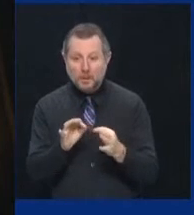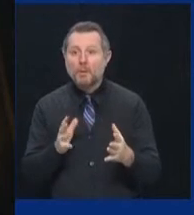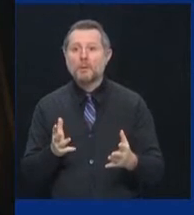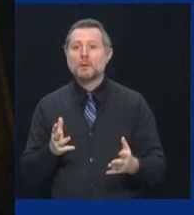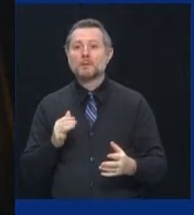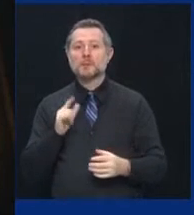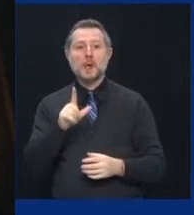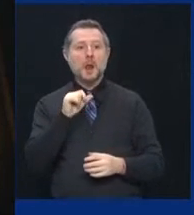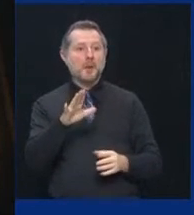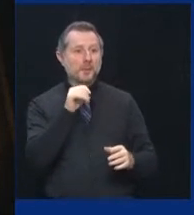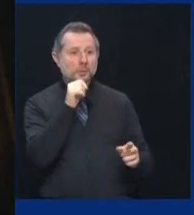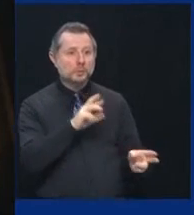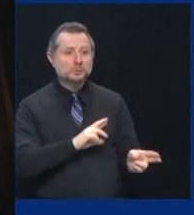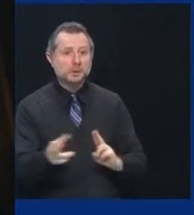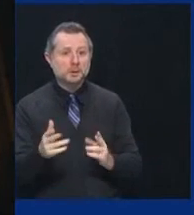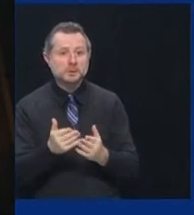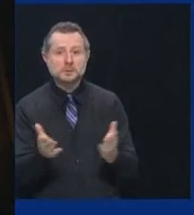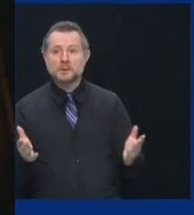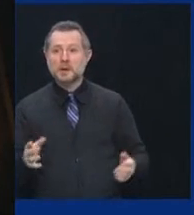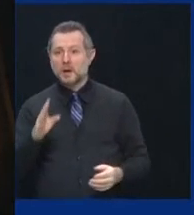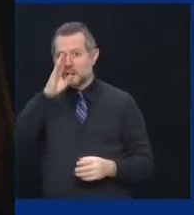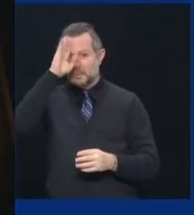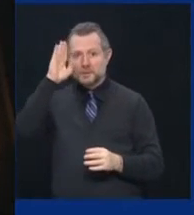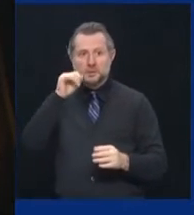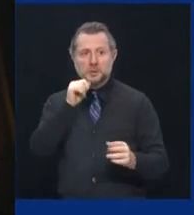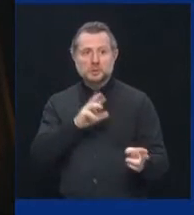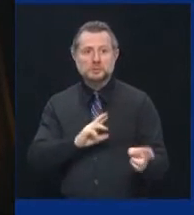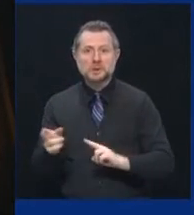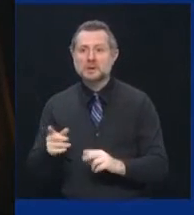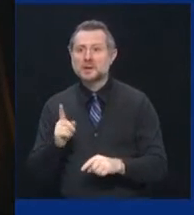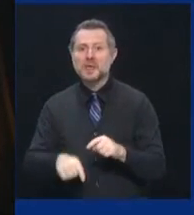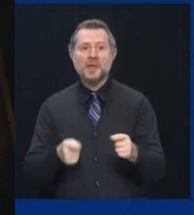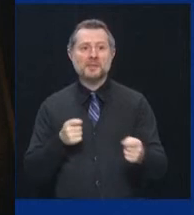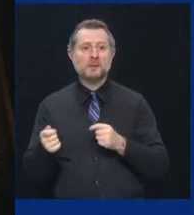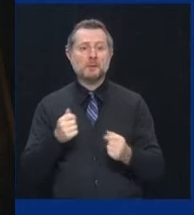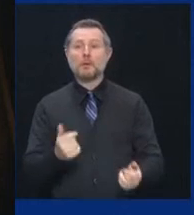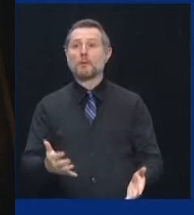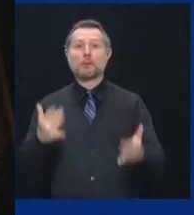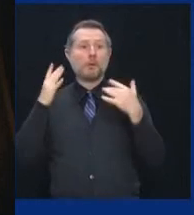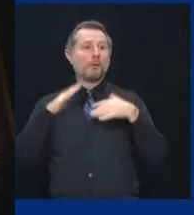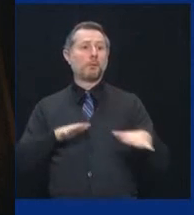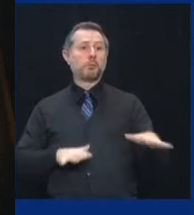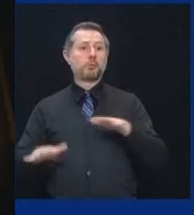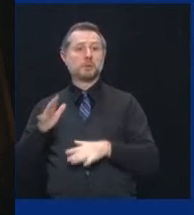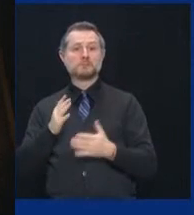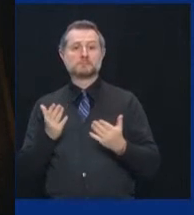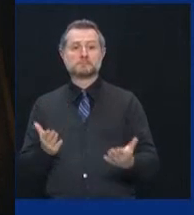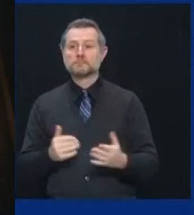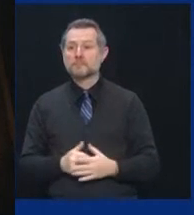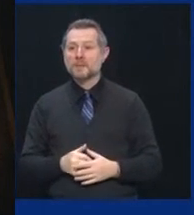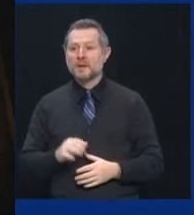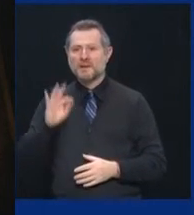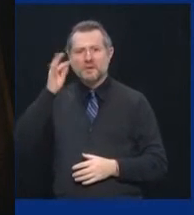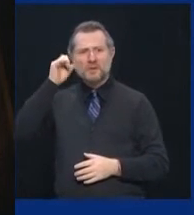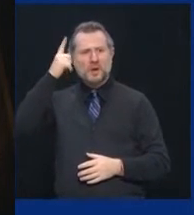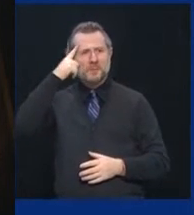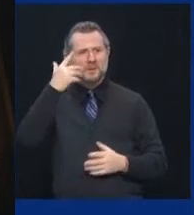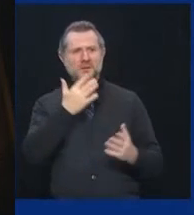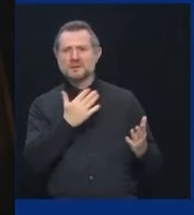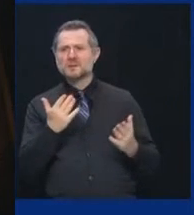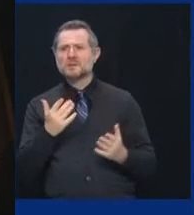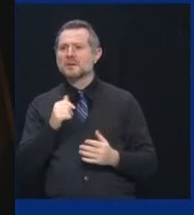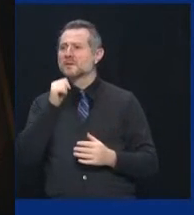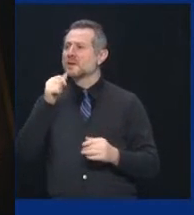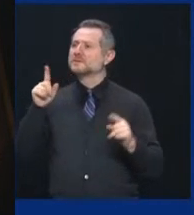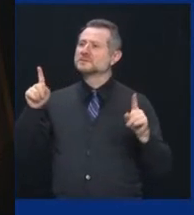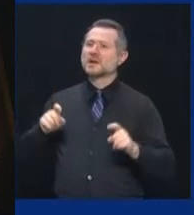and our hospital systems had no ability to manage the surge. The federal government did not even screen